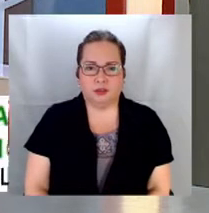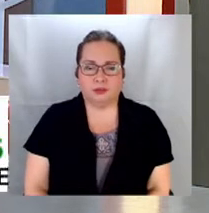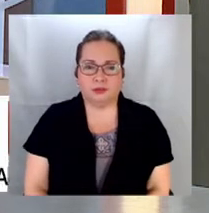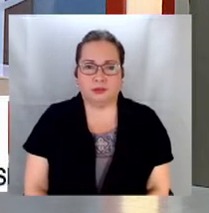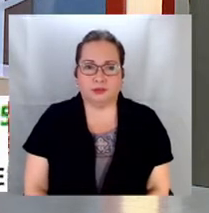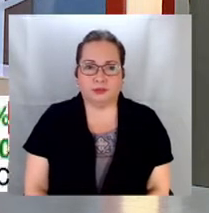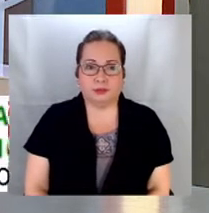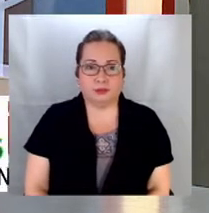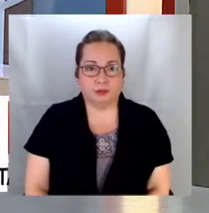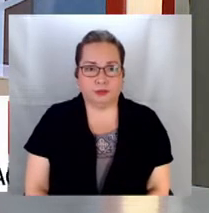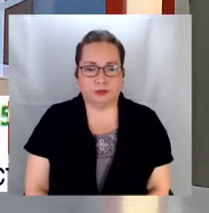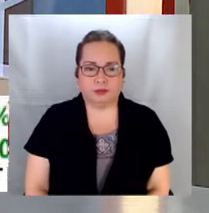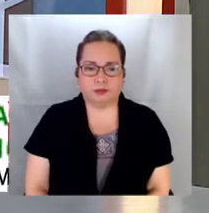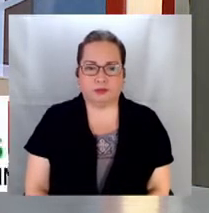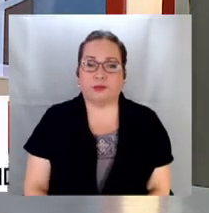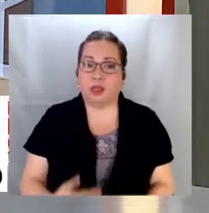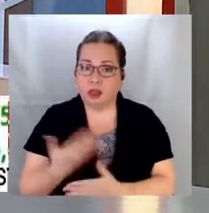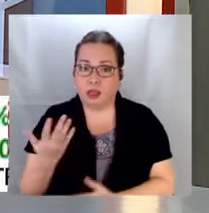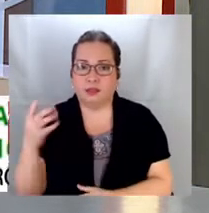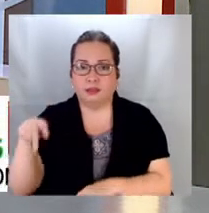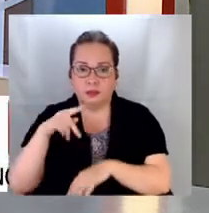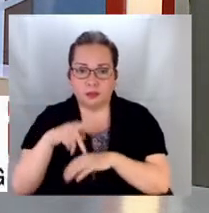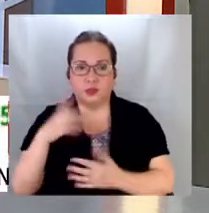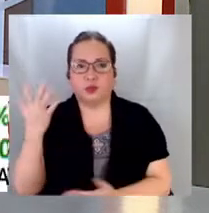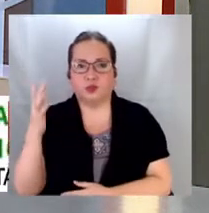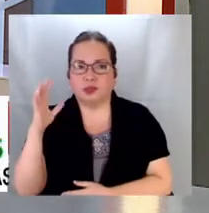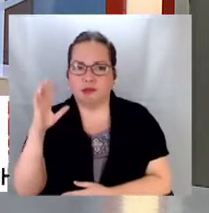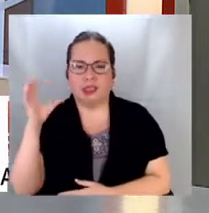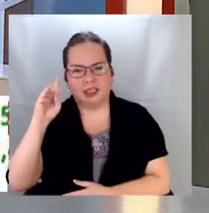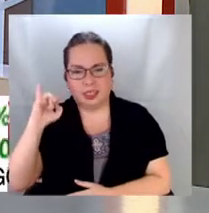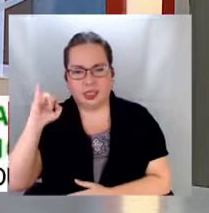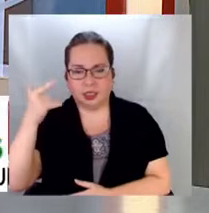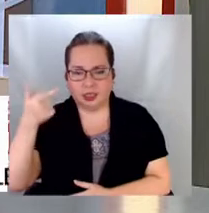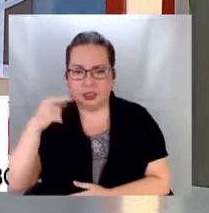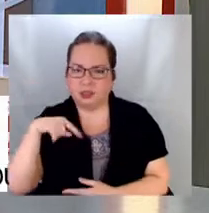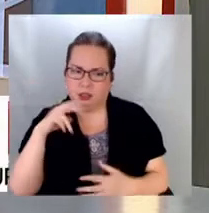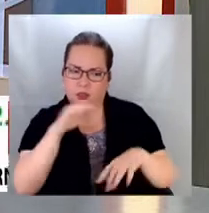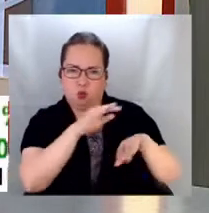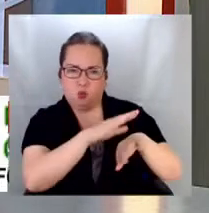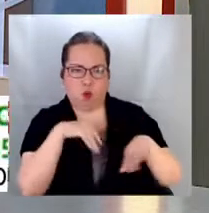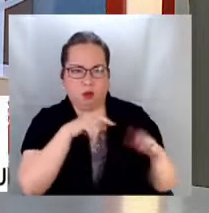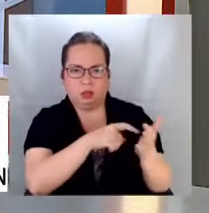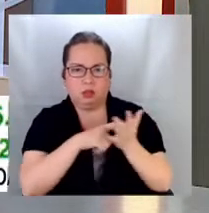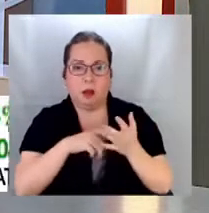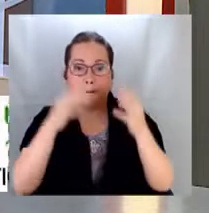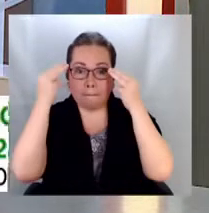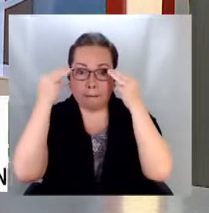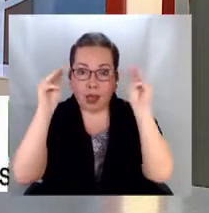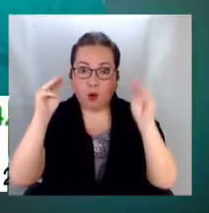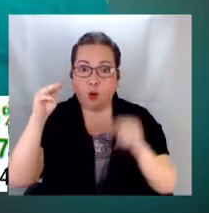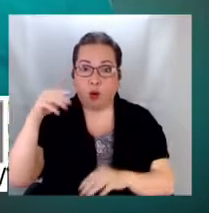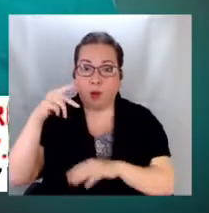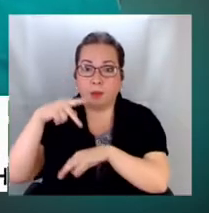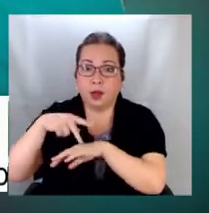Meanwhile, the Philippine Interior Department mulls issuing a show cause order to Parañaque City Mayor Edwin Olivares. That's after actor Mark